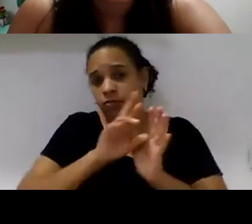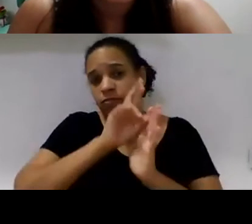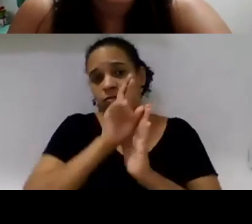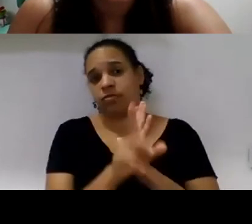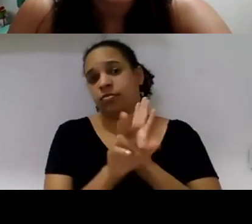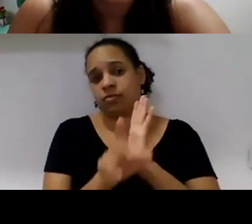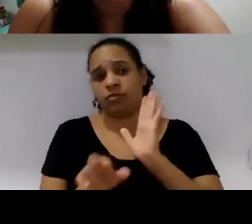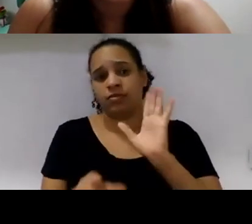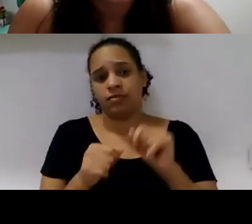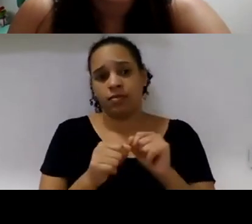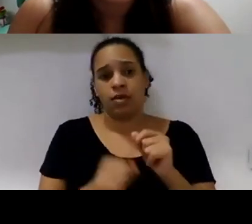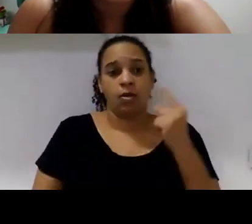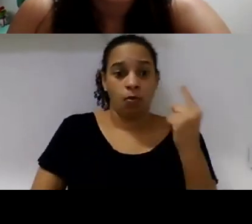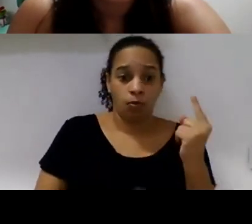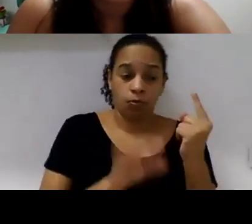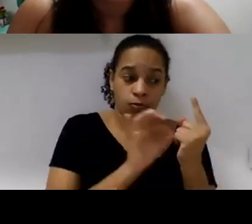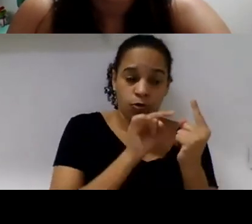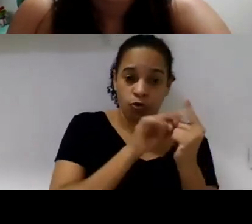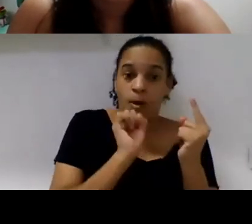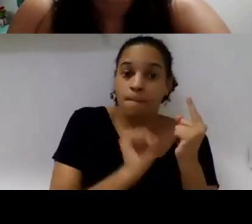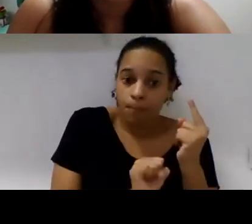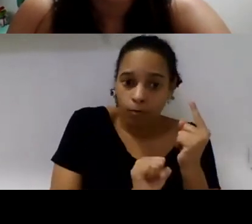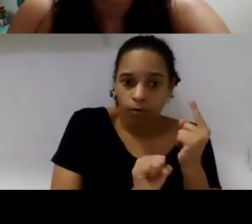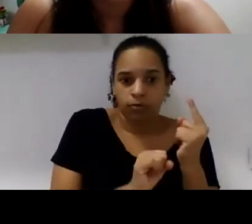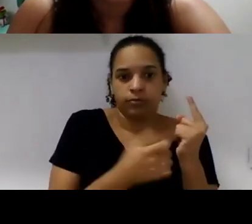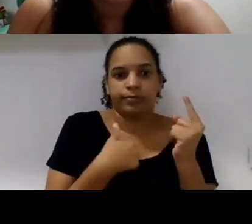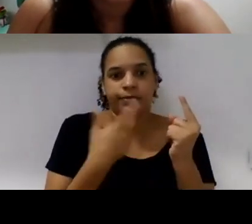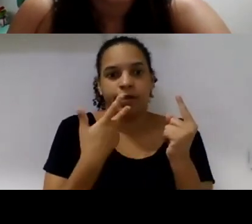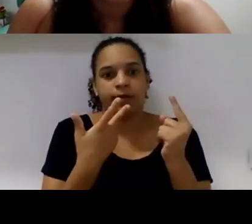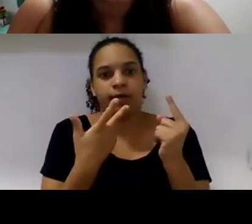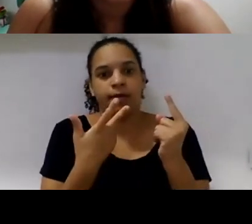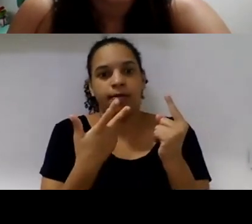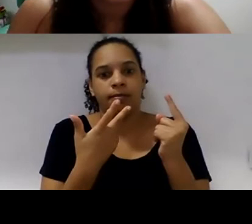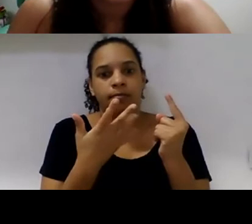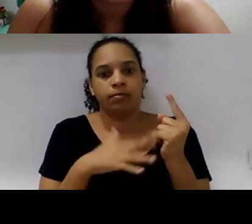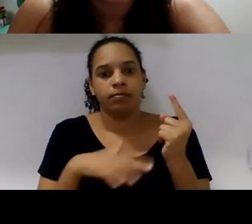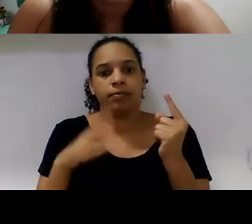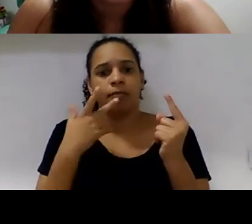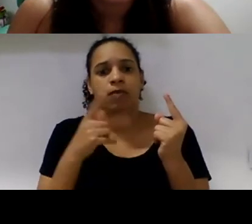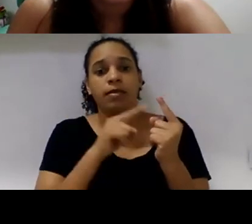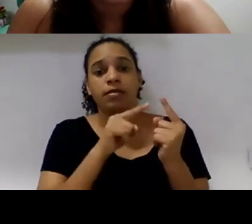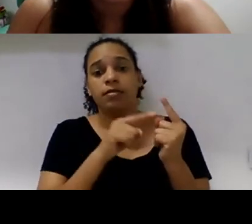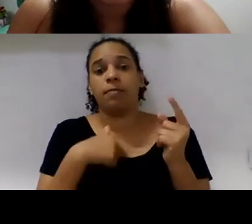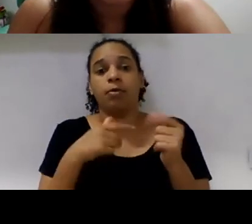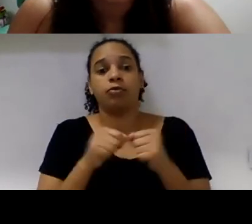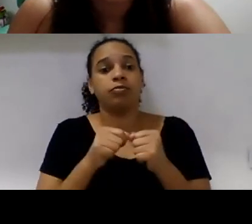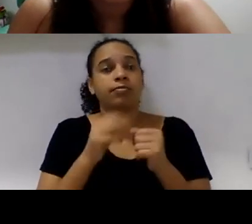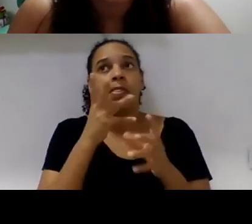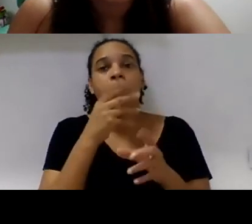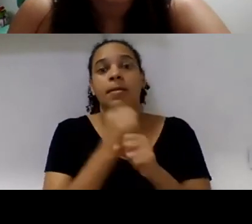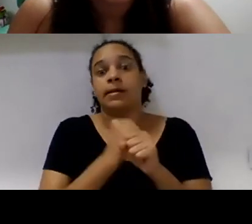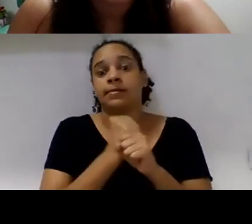hundreds of years, right? But a lobby is a project as well. So you have a group of people